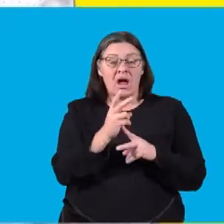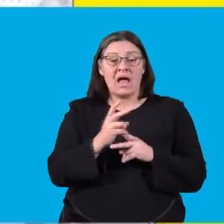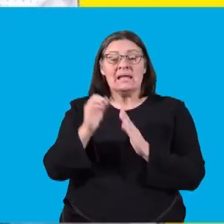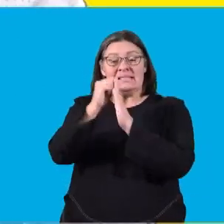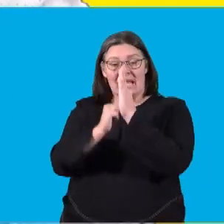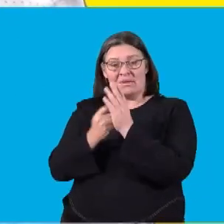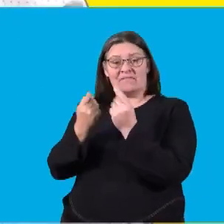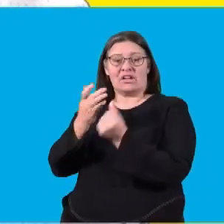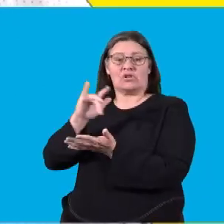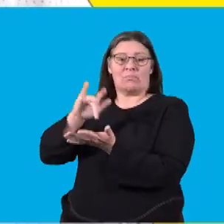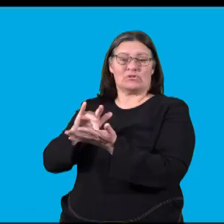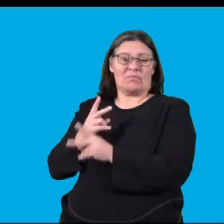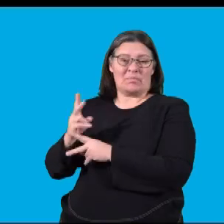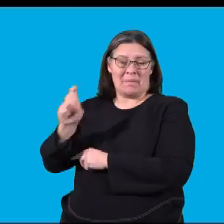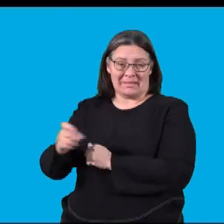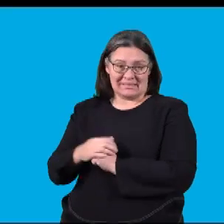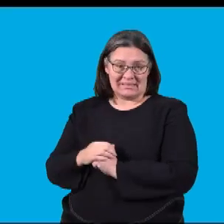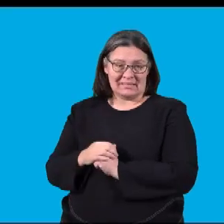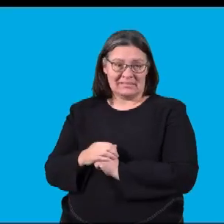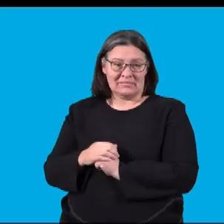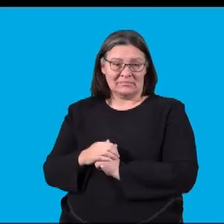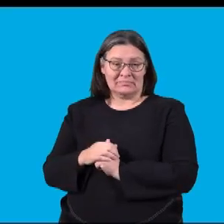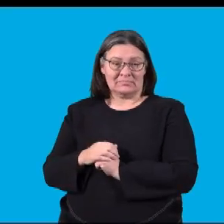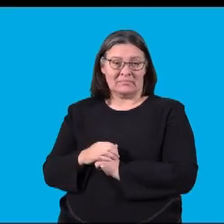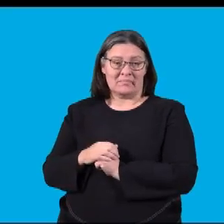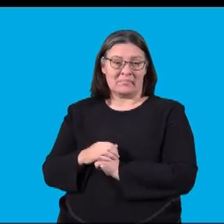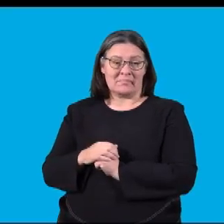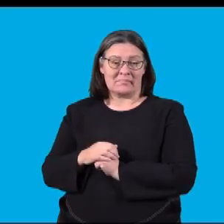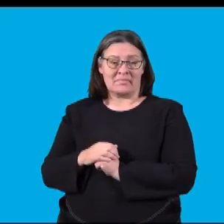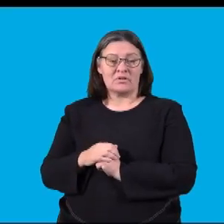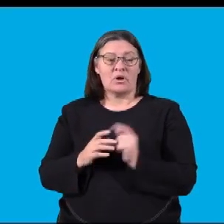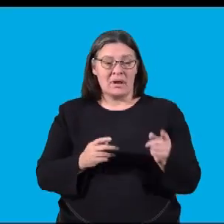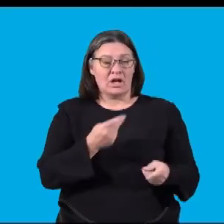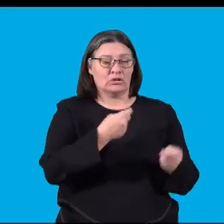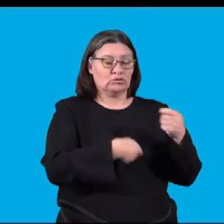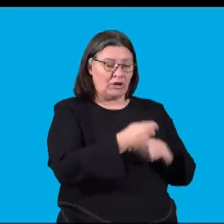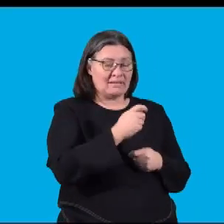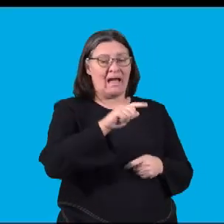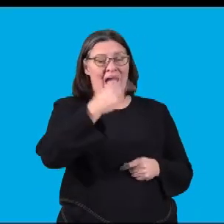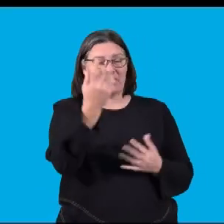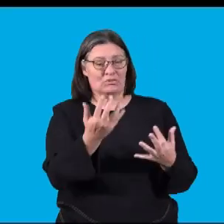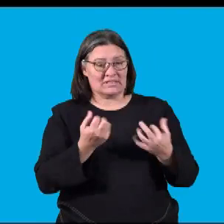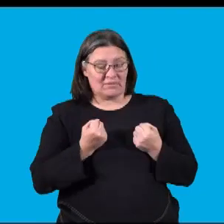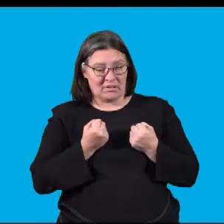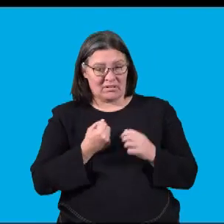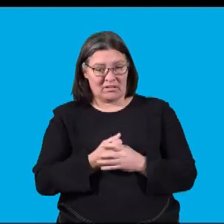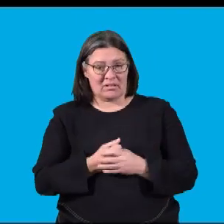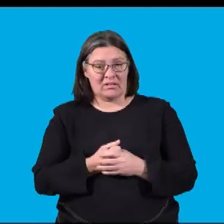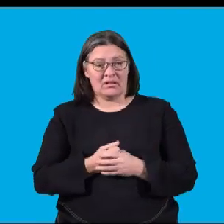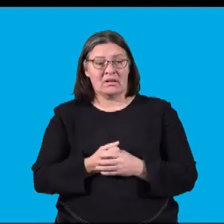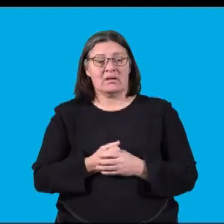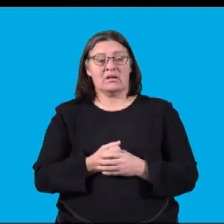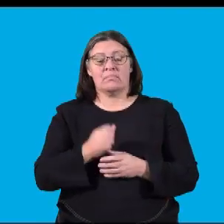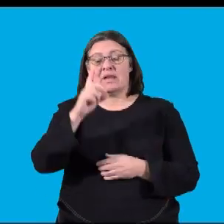of financial position. So I'll come to my trade and other receivables, all right? And I'll come to my